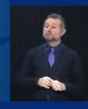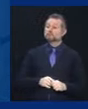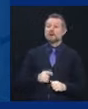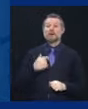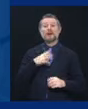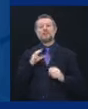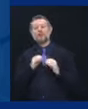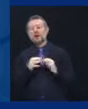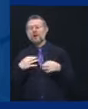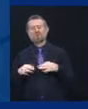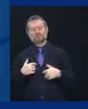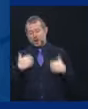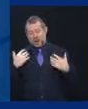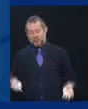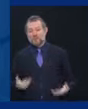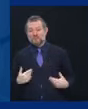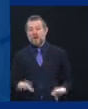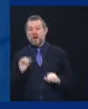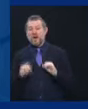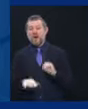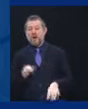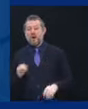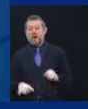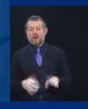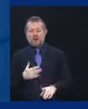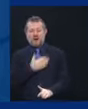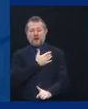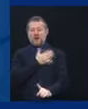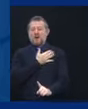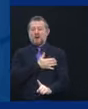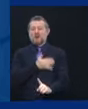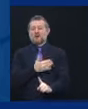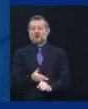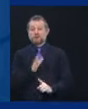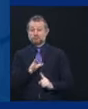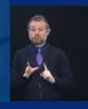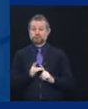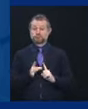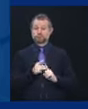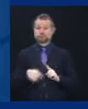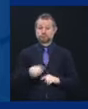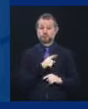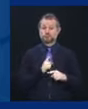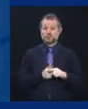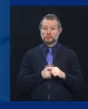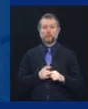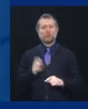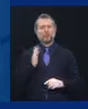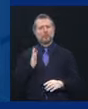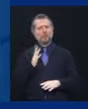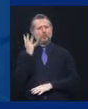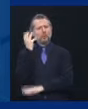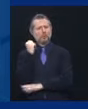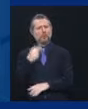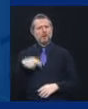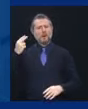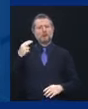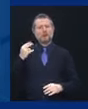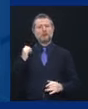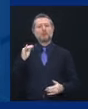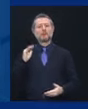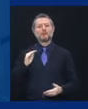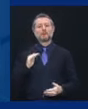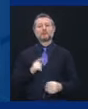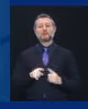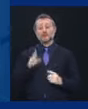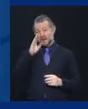They're getting their positivity rate. Had been among the highest. The hospitalization rate is among the highest.